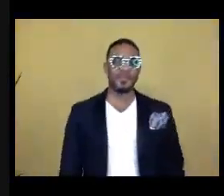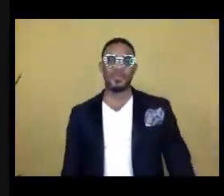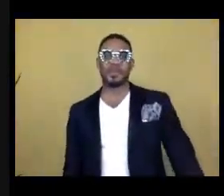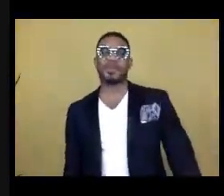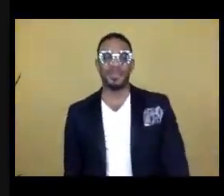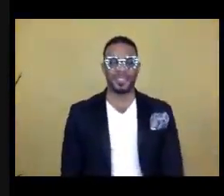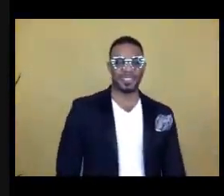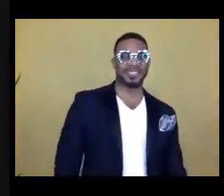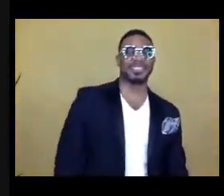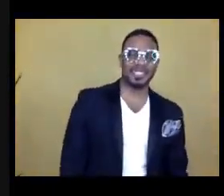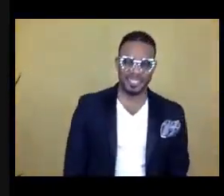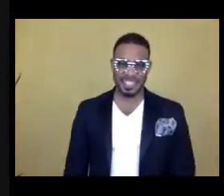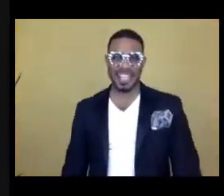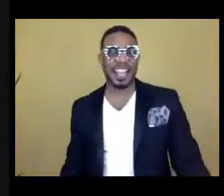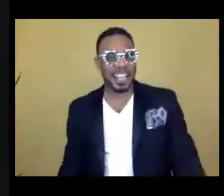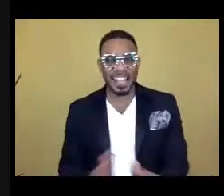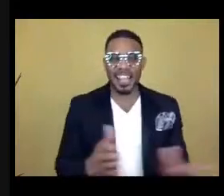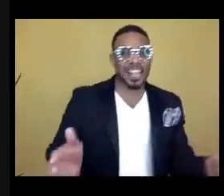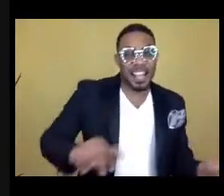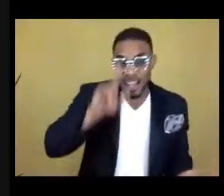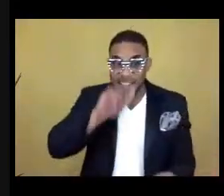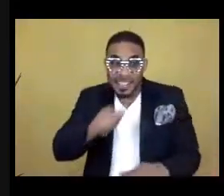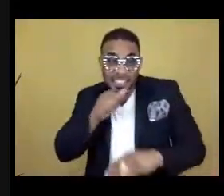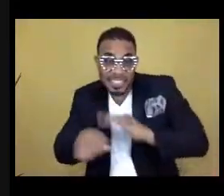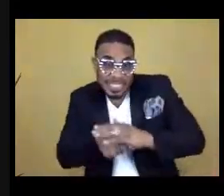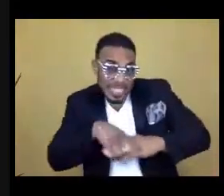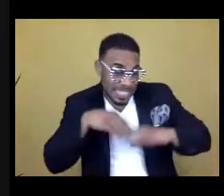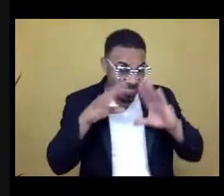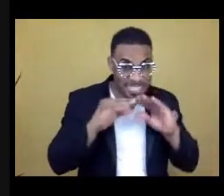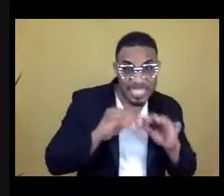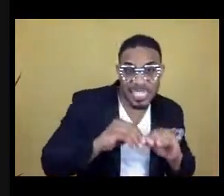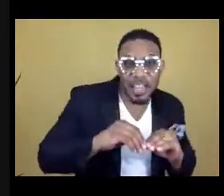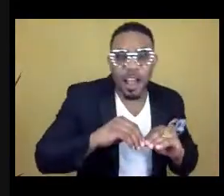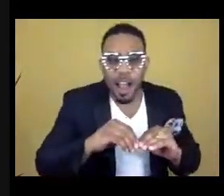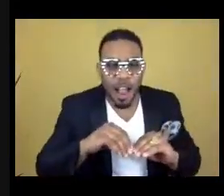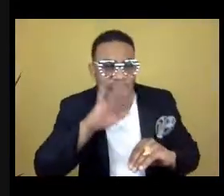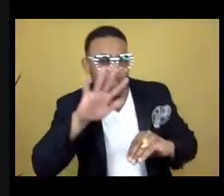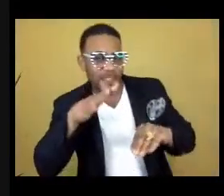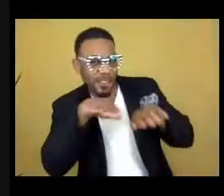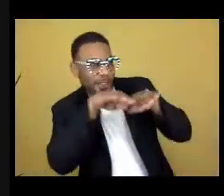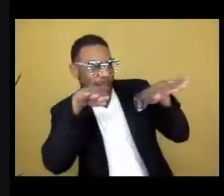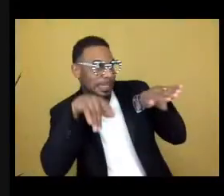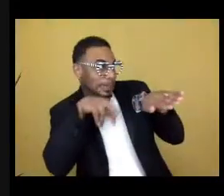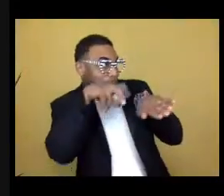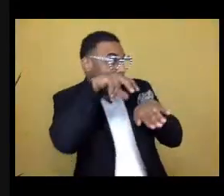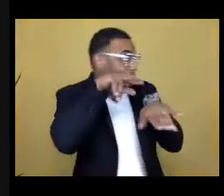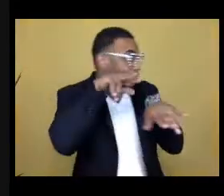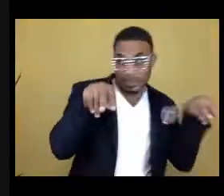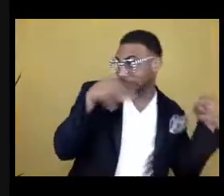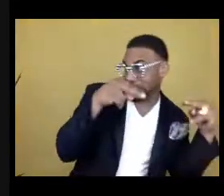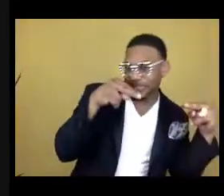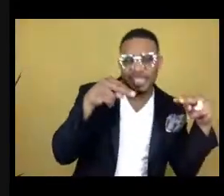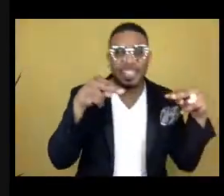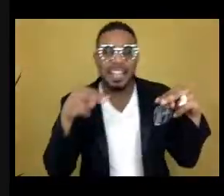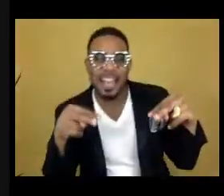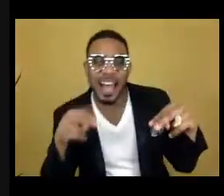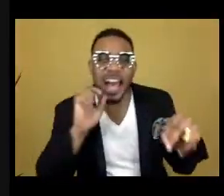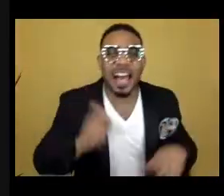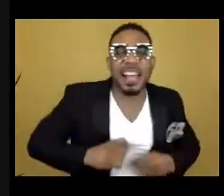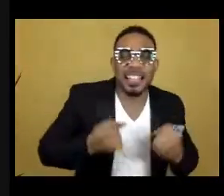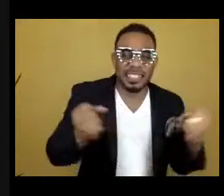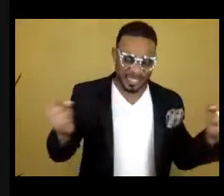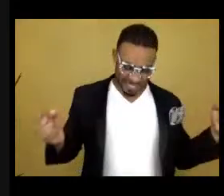affair. I love our secret meetings on the 5th floor staircase. I'm gonna give you